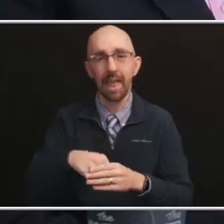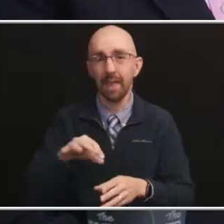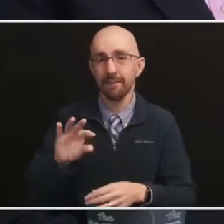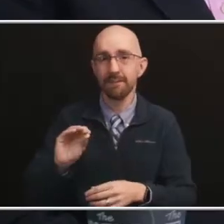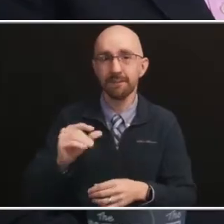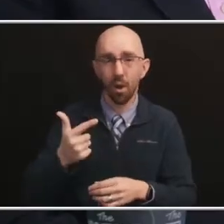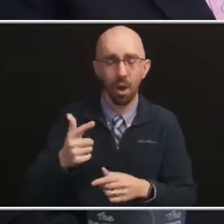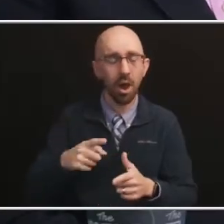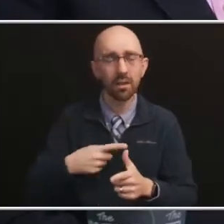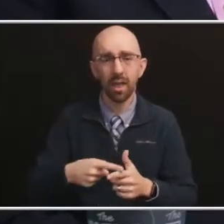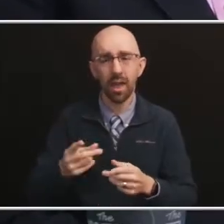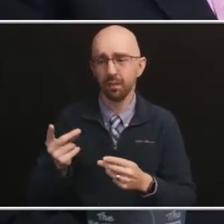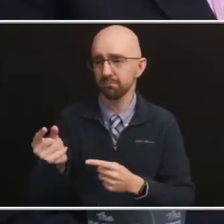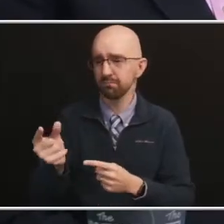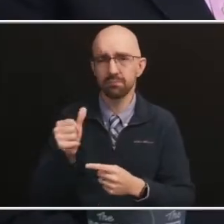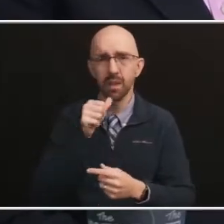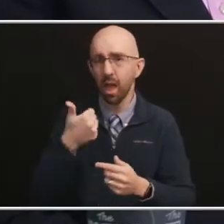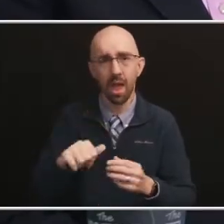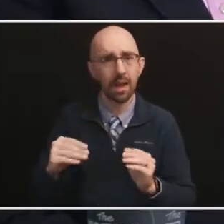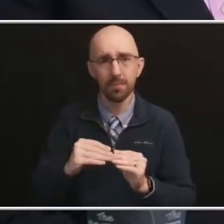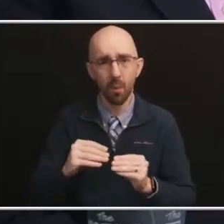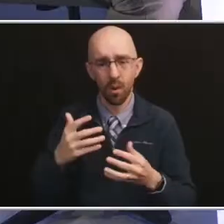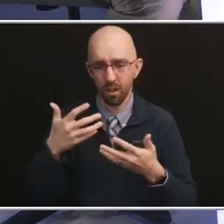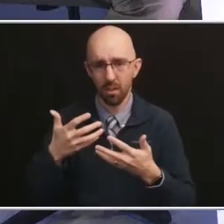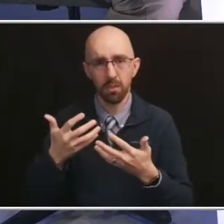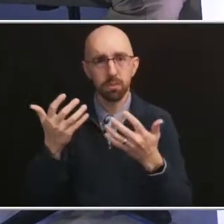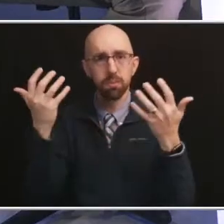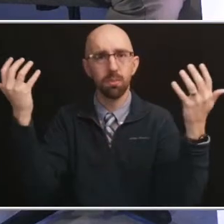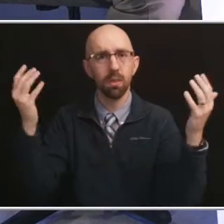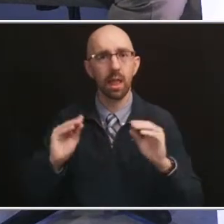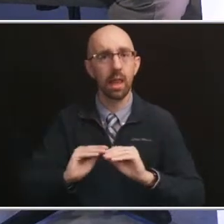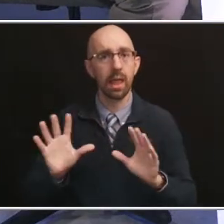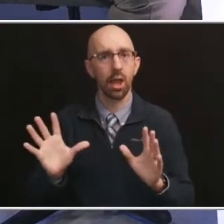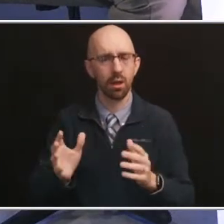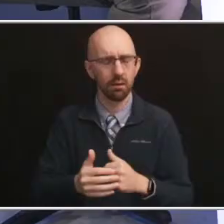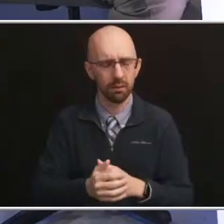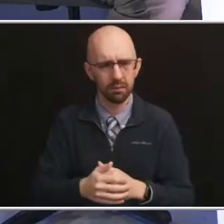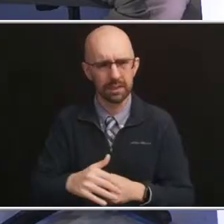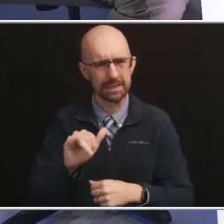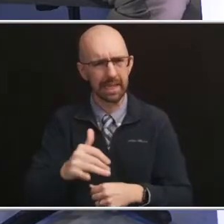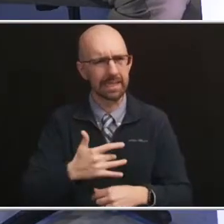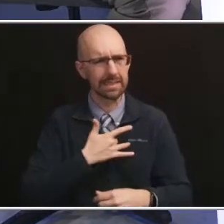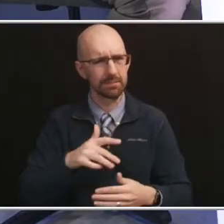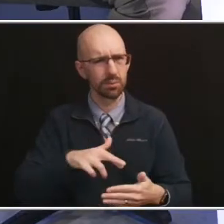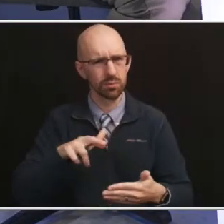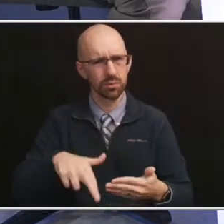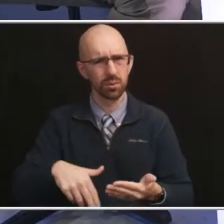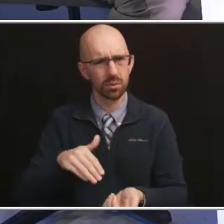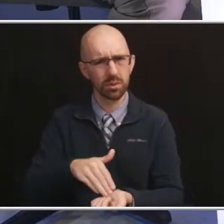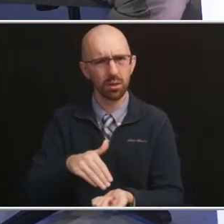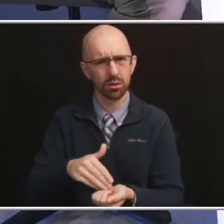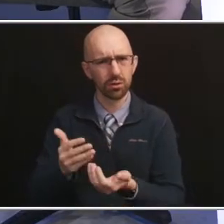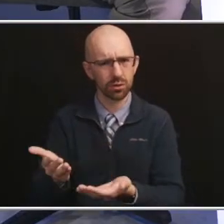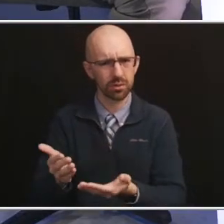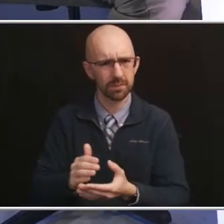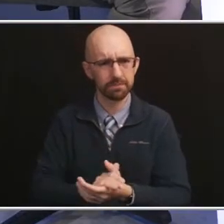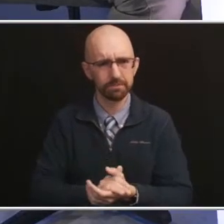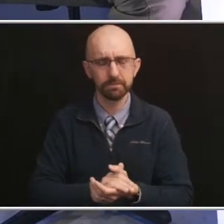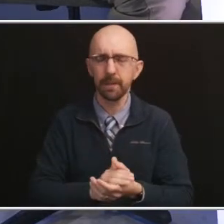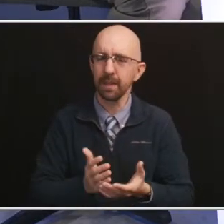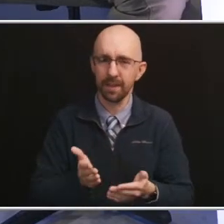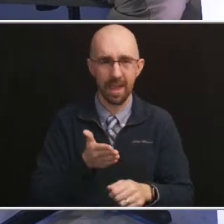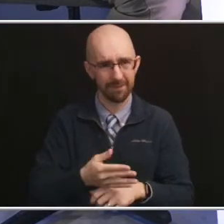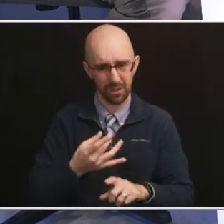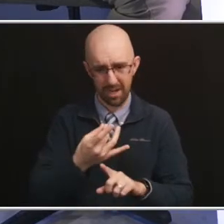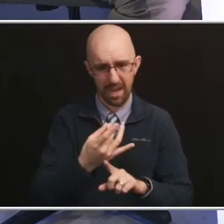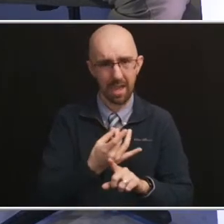anymore. Right? Like and the fog was lifted. Yeah. Is that a typical result, Dr. Burns? After 8 months?